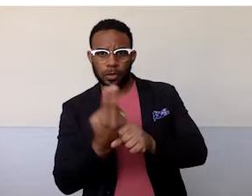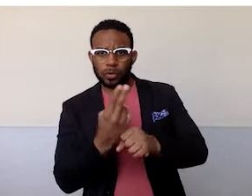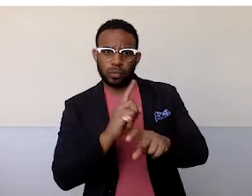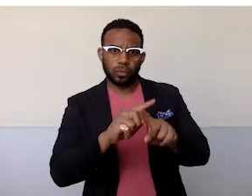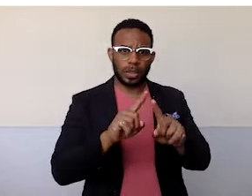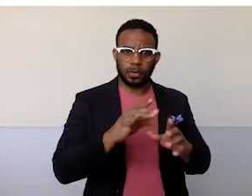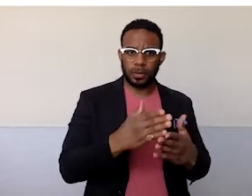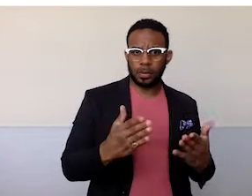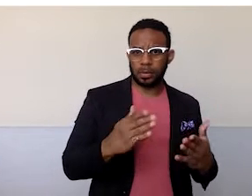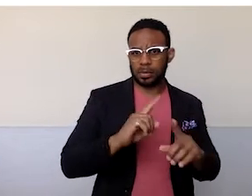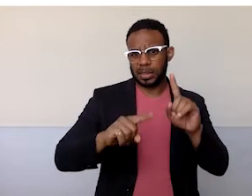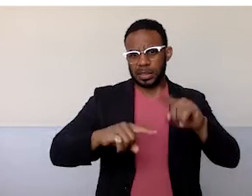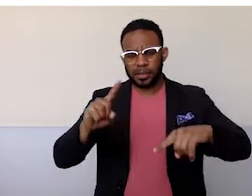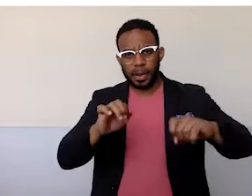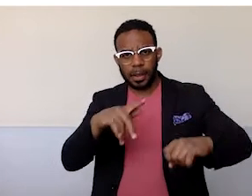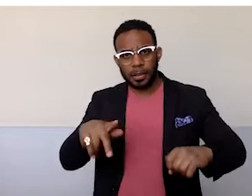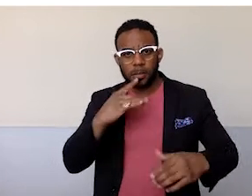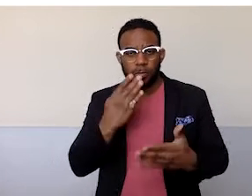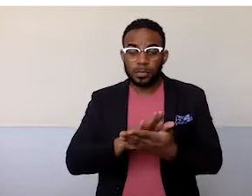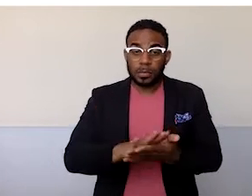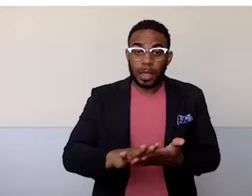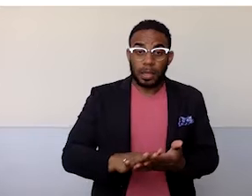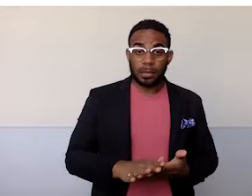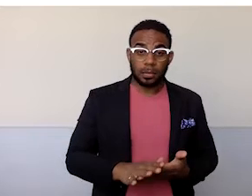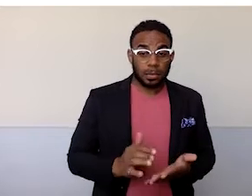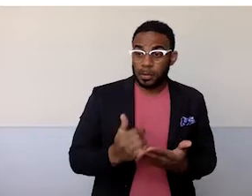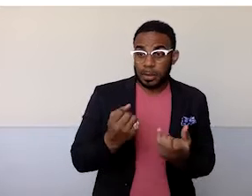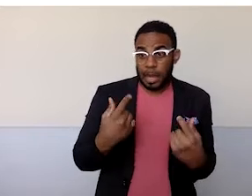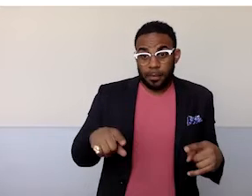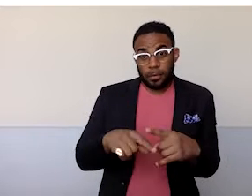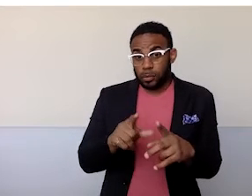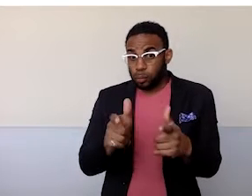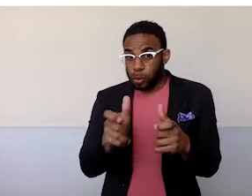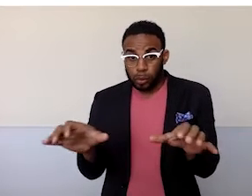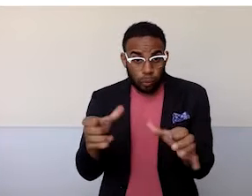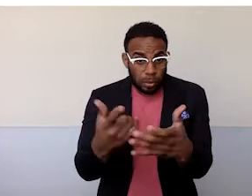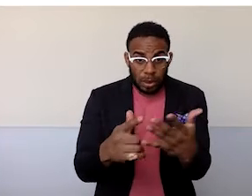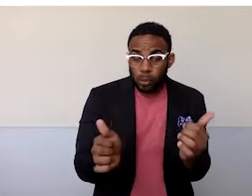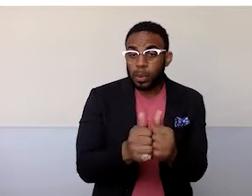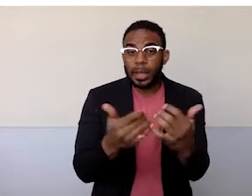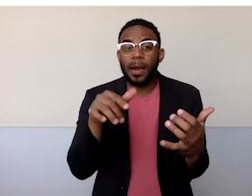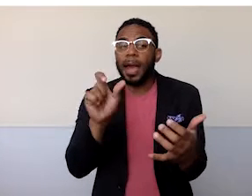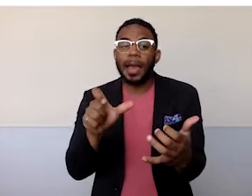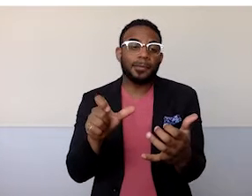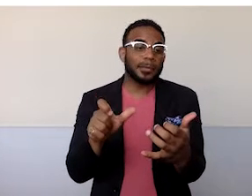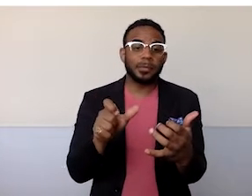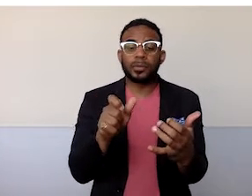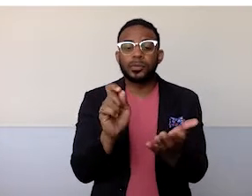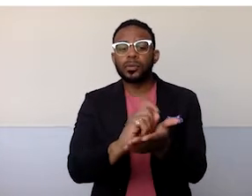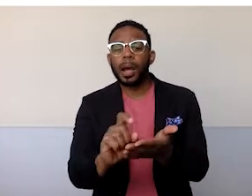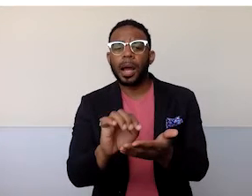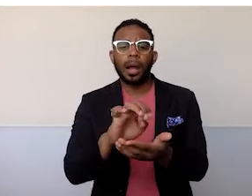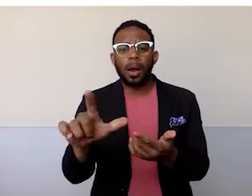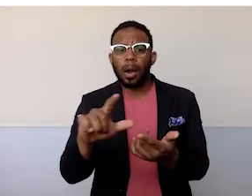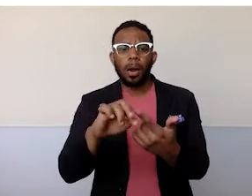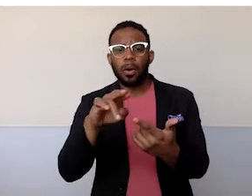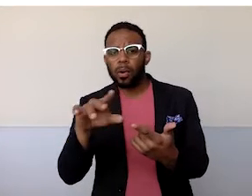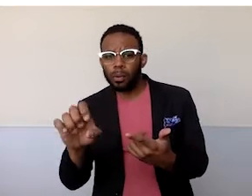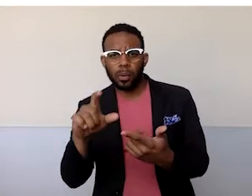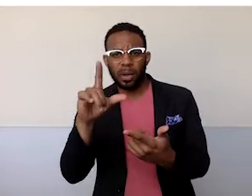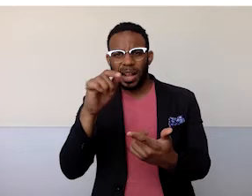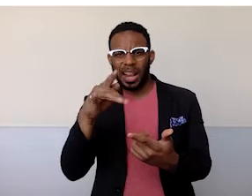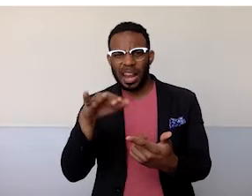and web applications. I mean, it's really nice that it helped a lot of us to quickly do things without having to write core crude